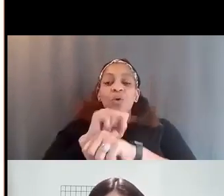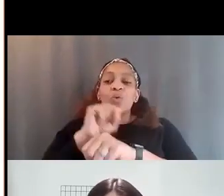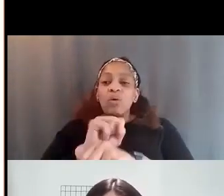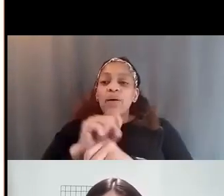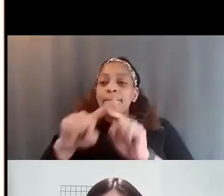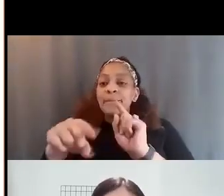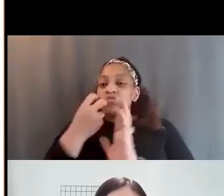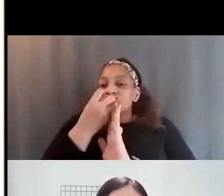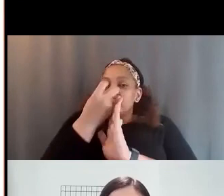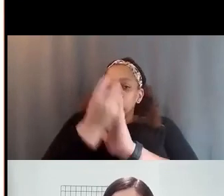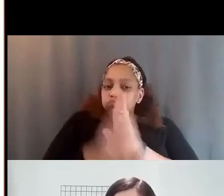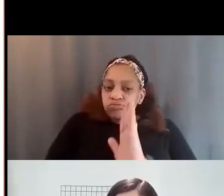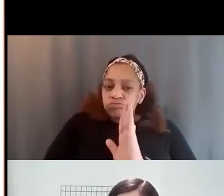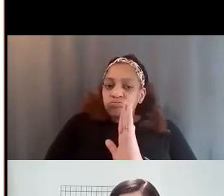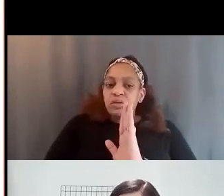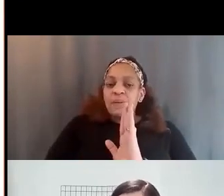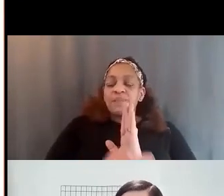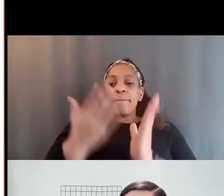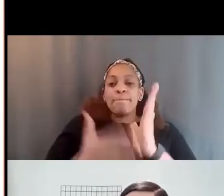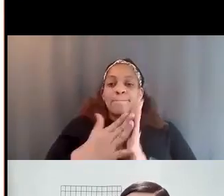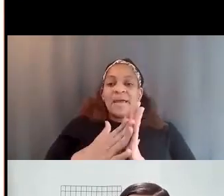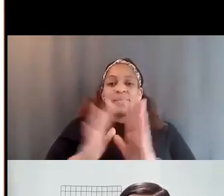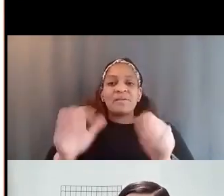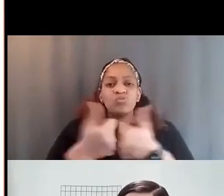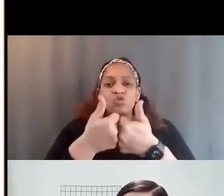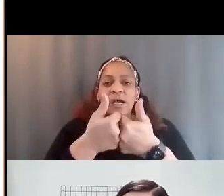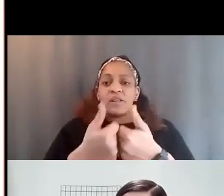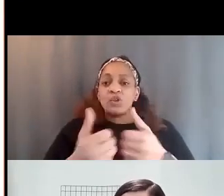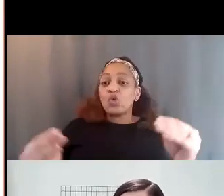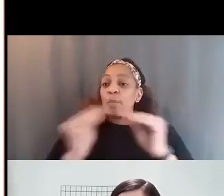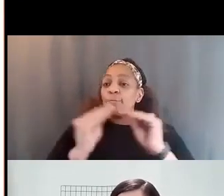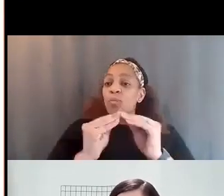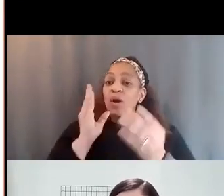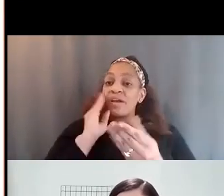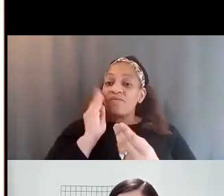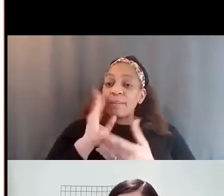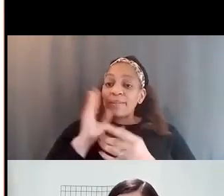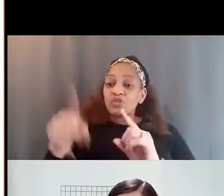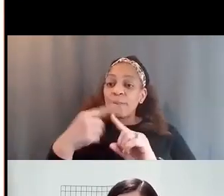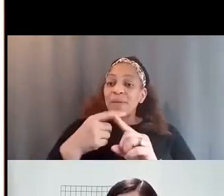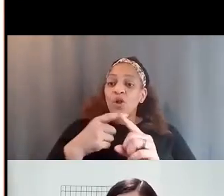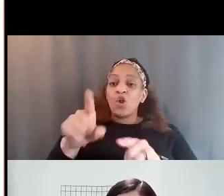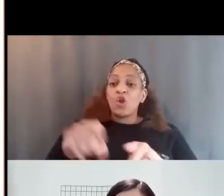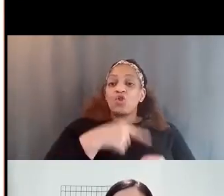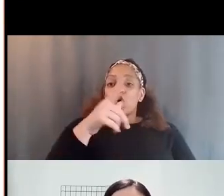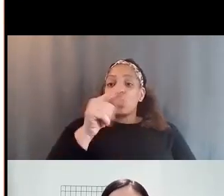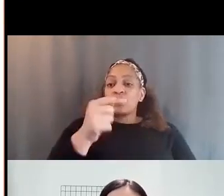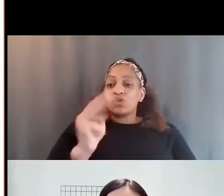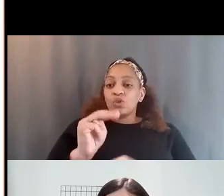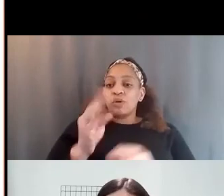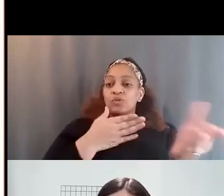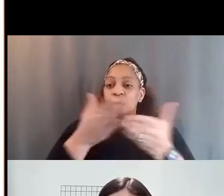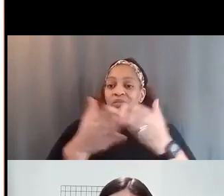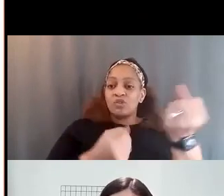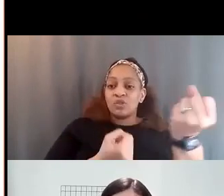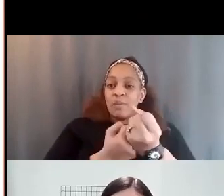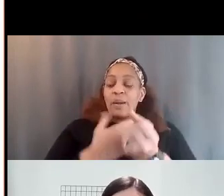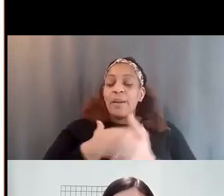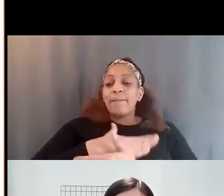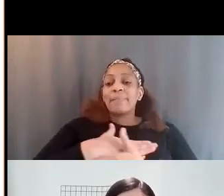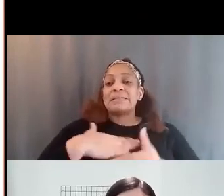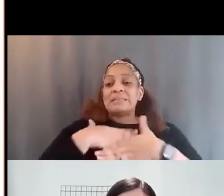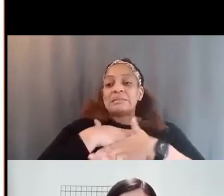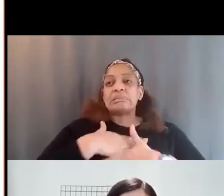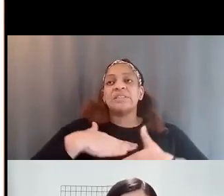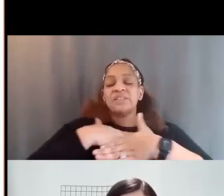deeper dive into maybe a challenge or learning more about managed long-term services and supports, please join us by